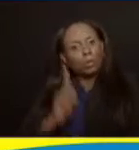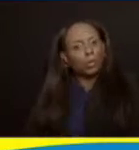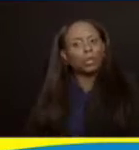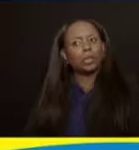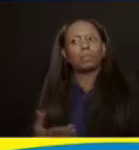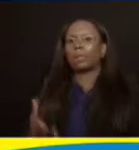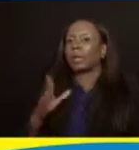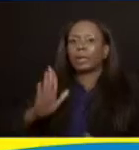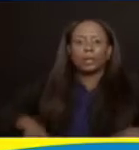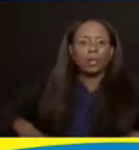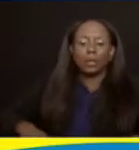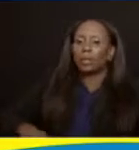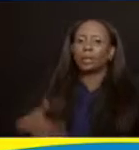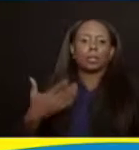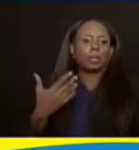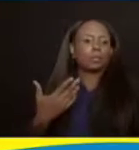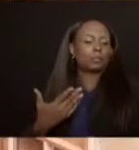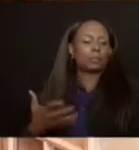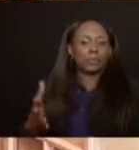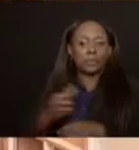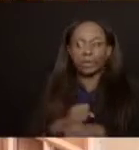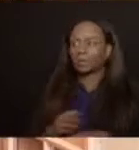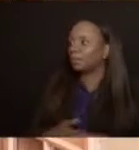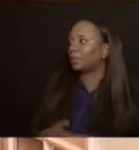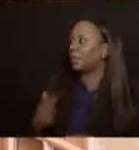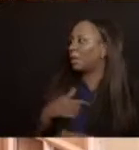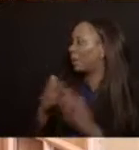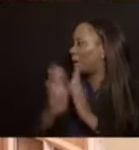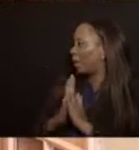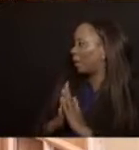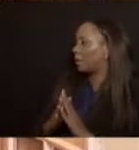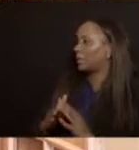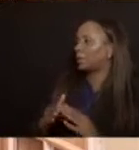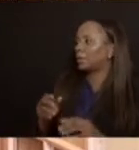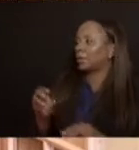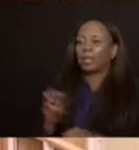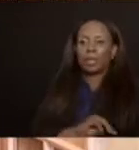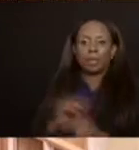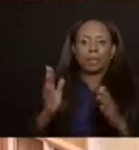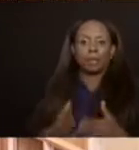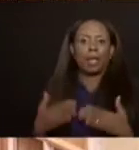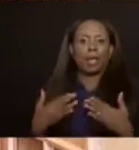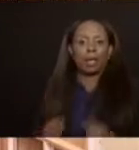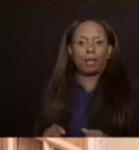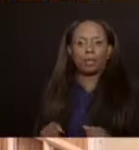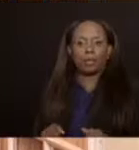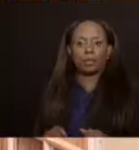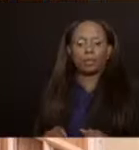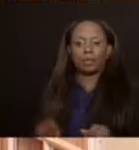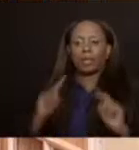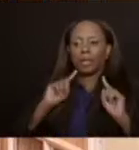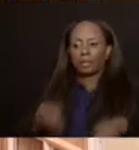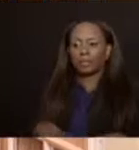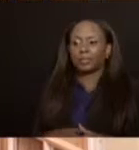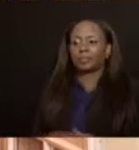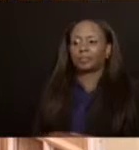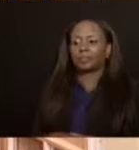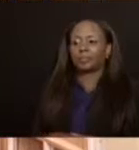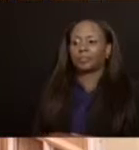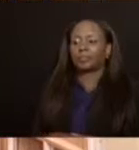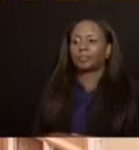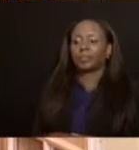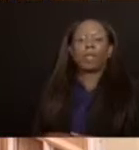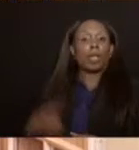they receive that electronic certification. I'm going to ask Jeffrey to answer that, because I know that the Ministry of Health entered into a relationship